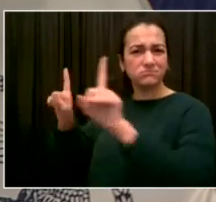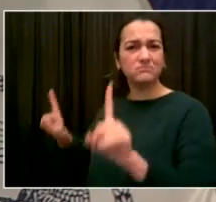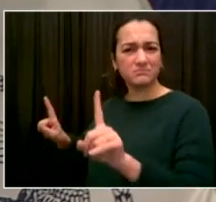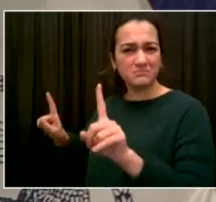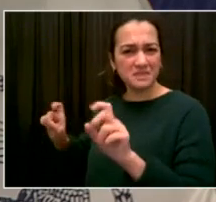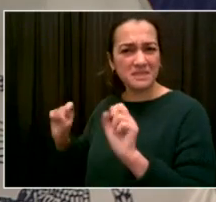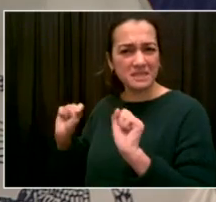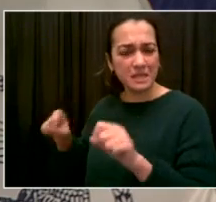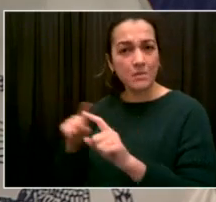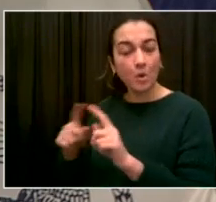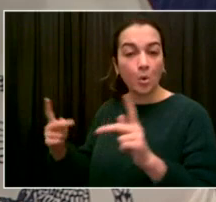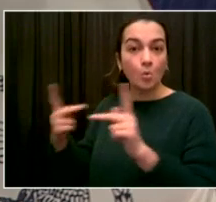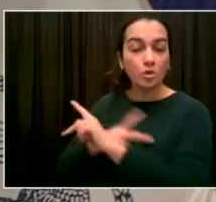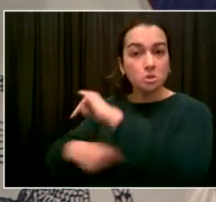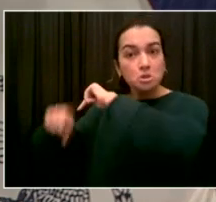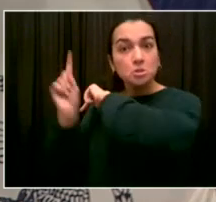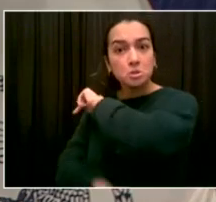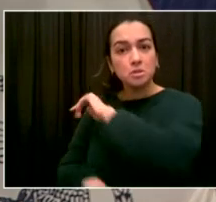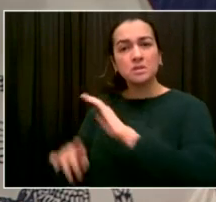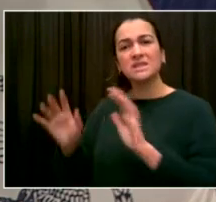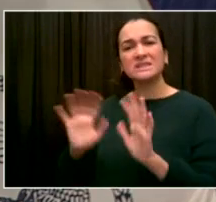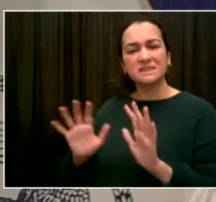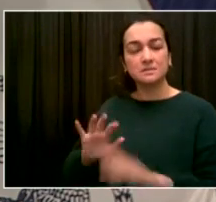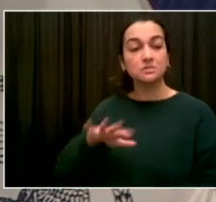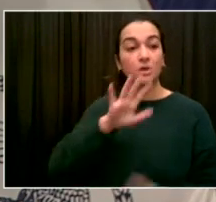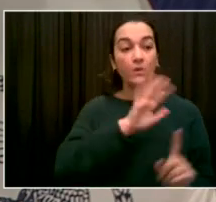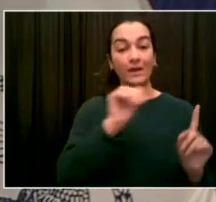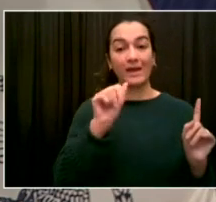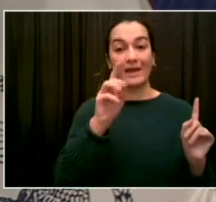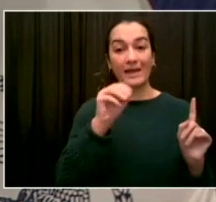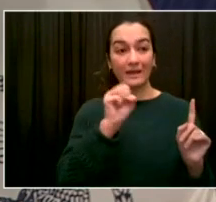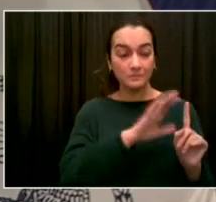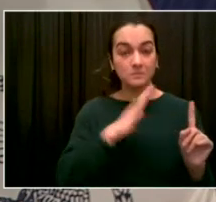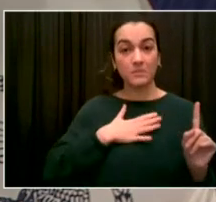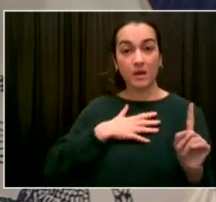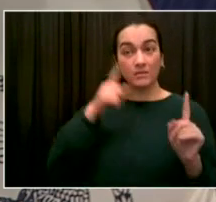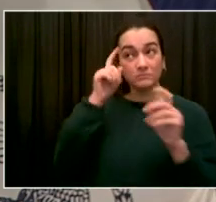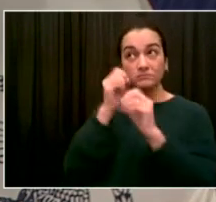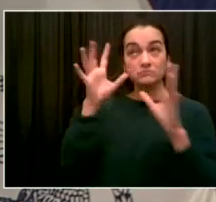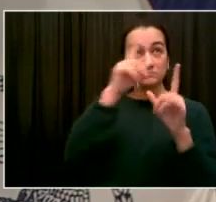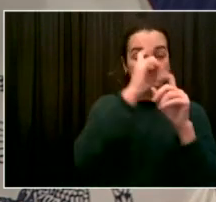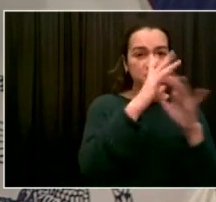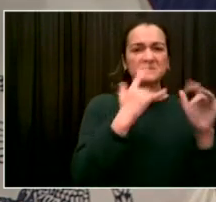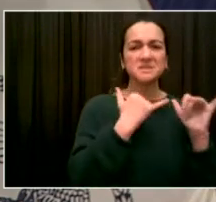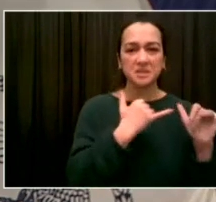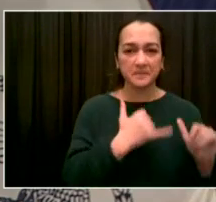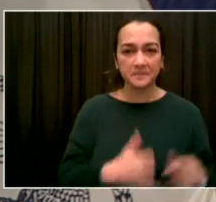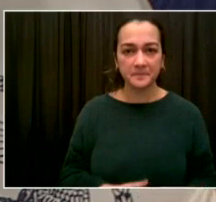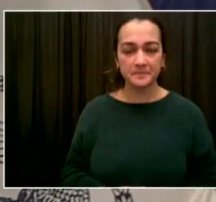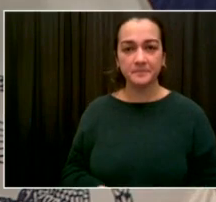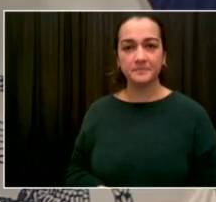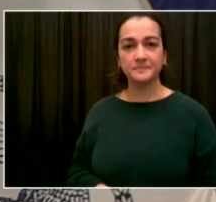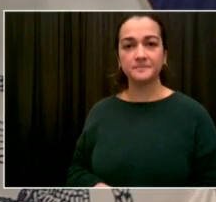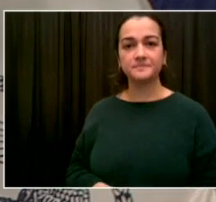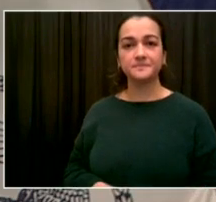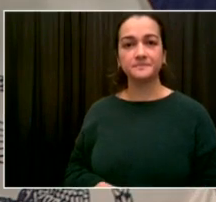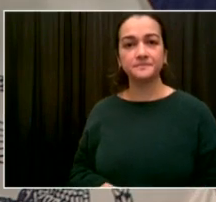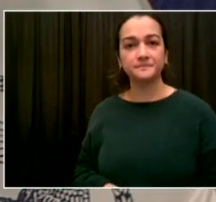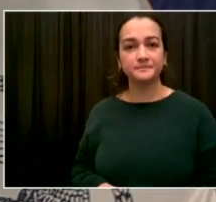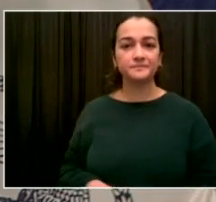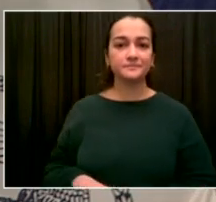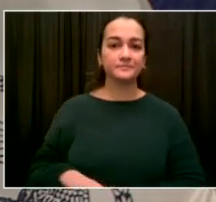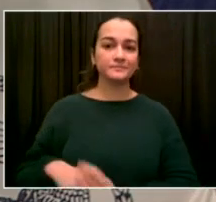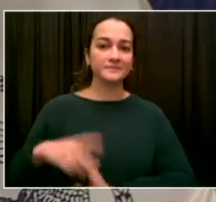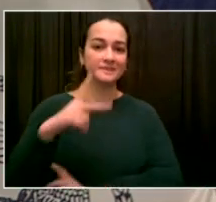The next is Katie Honan from the city. Hey, good morning, Mayor de Blasio. Can you hear me? How are you? Good morning, Katie. You